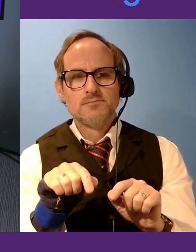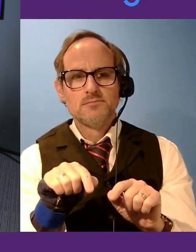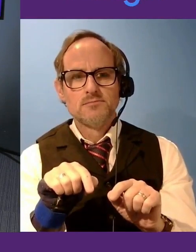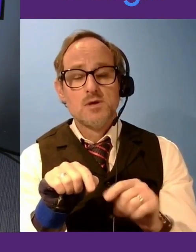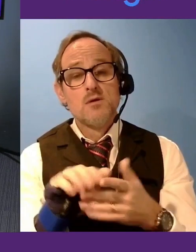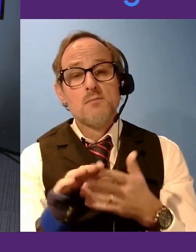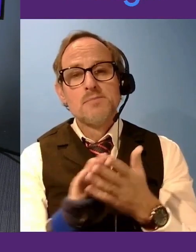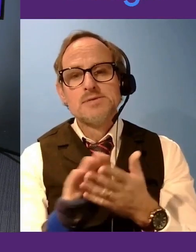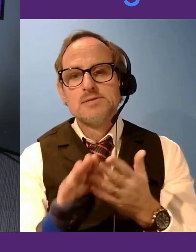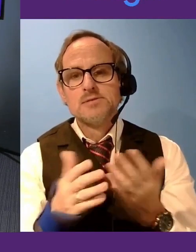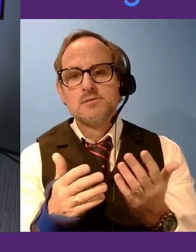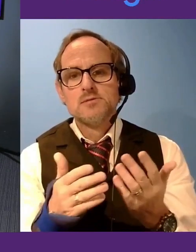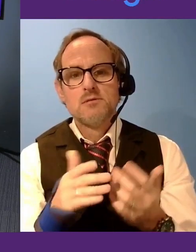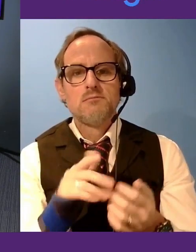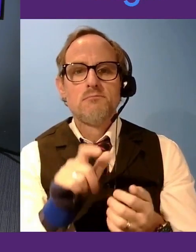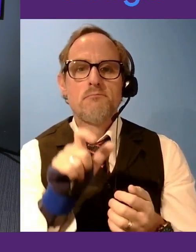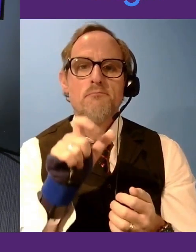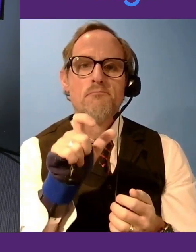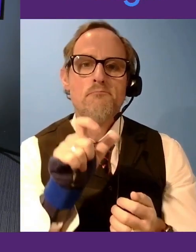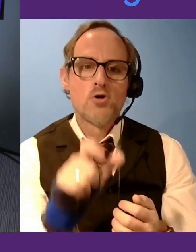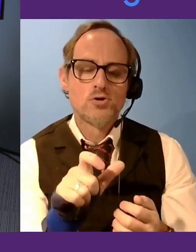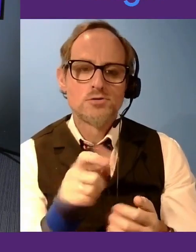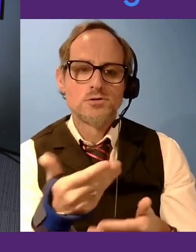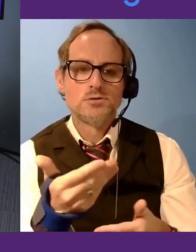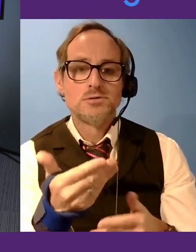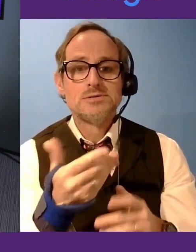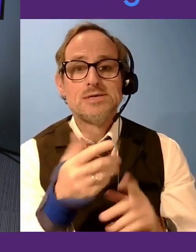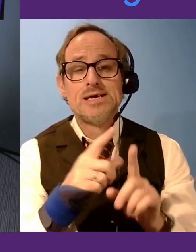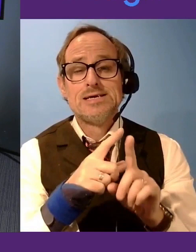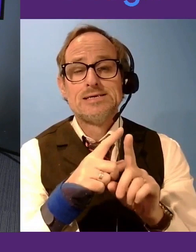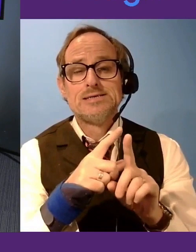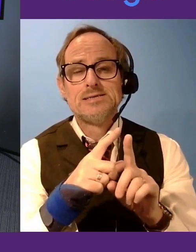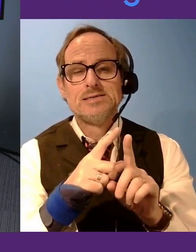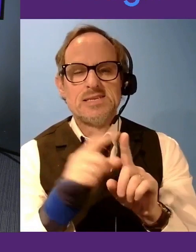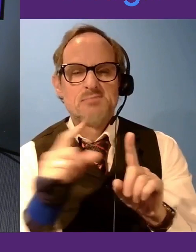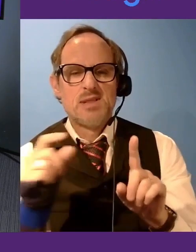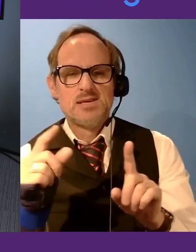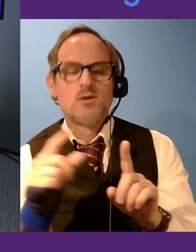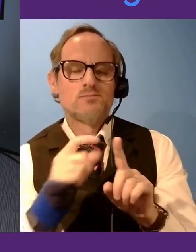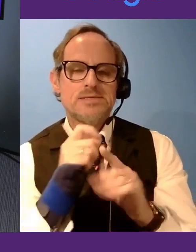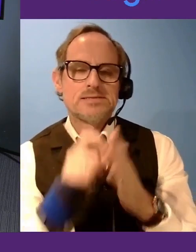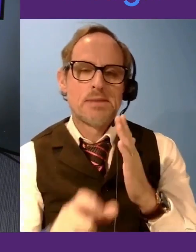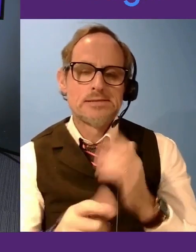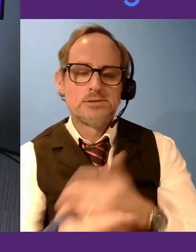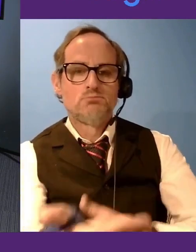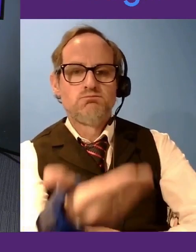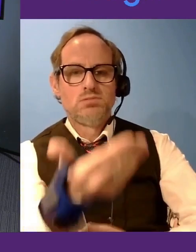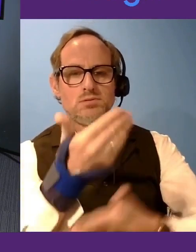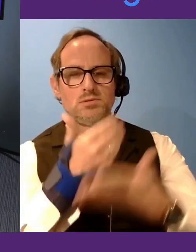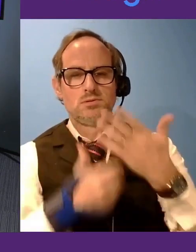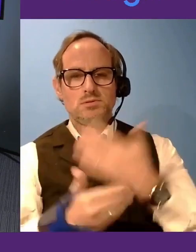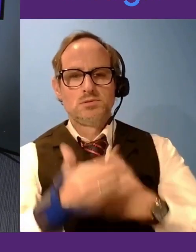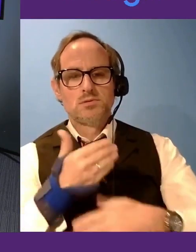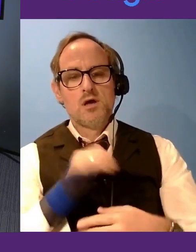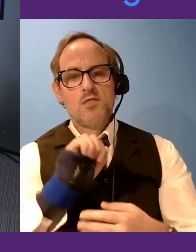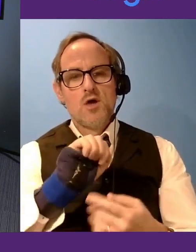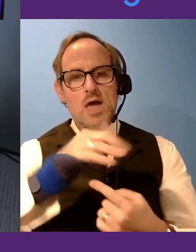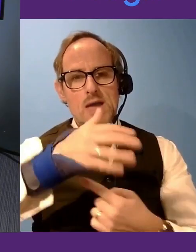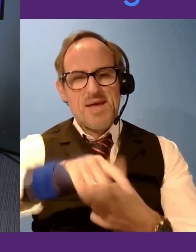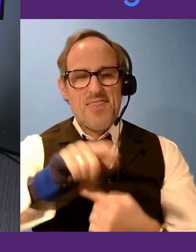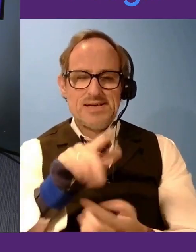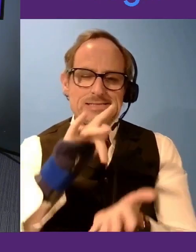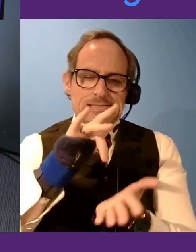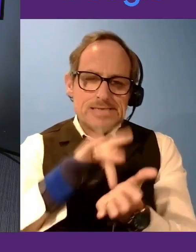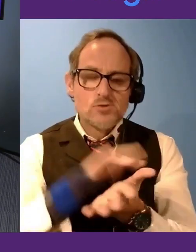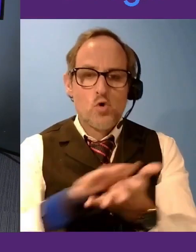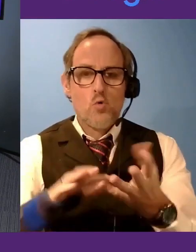the disability telling your story and actually building the empathy, and actually having that as a central hub, actually having the production value behind it,